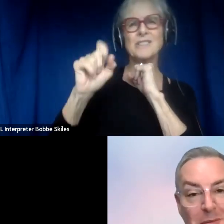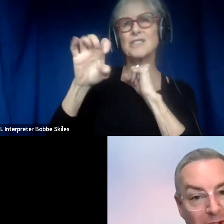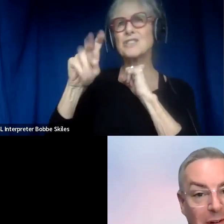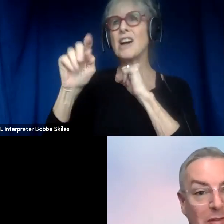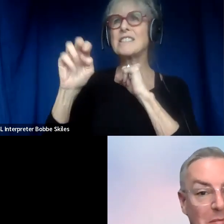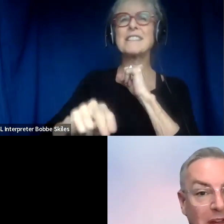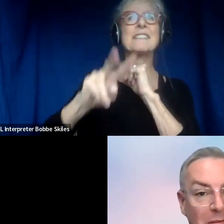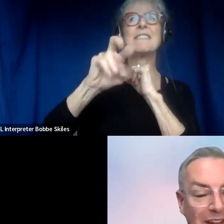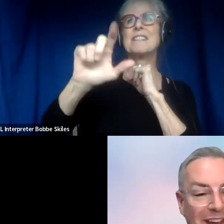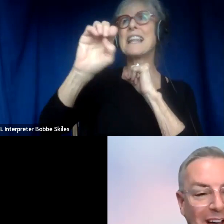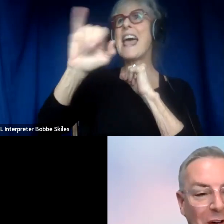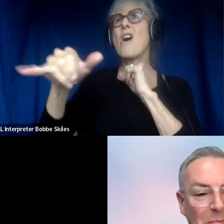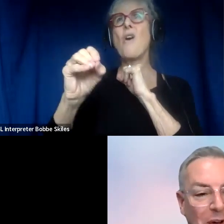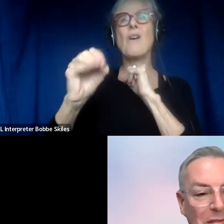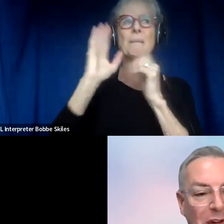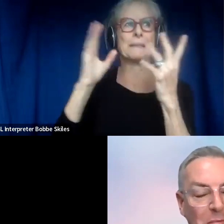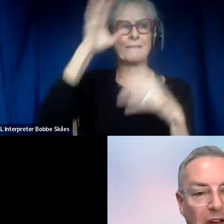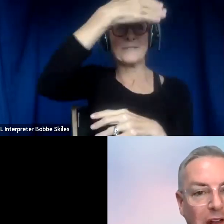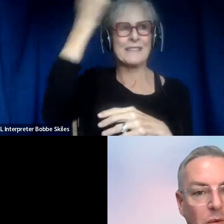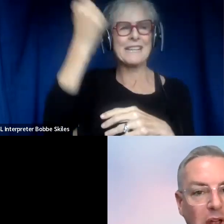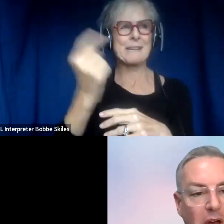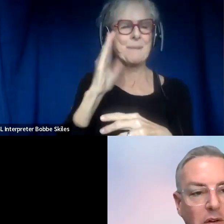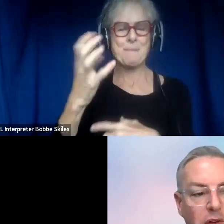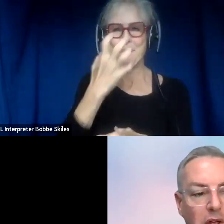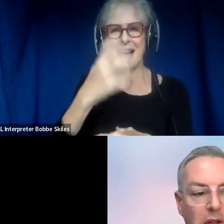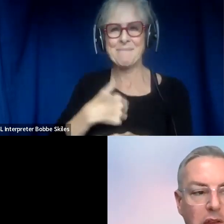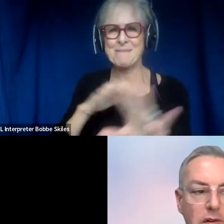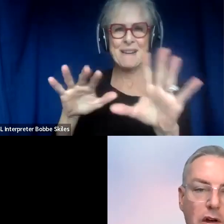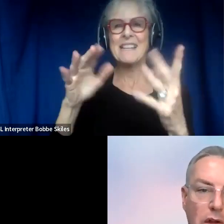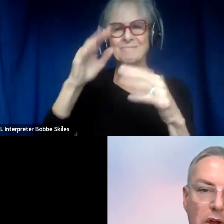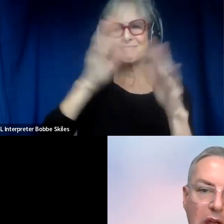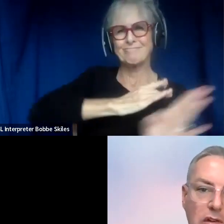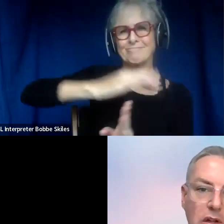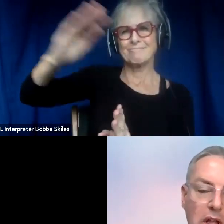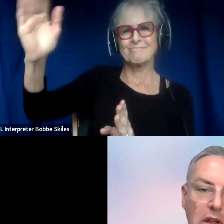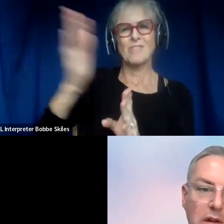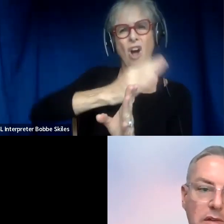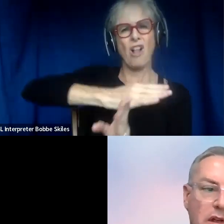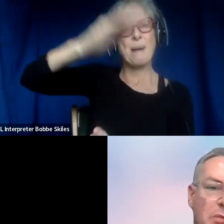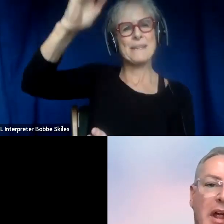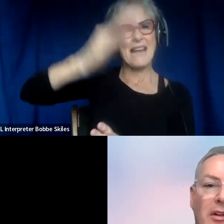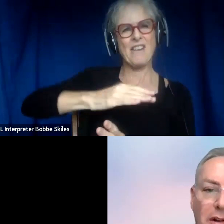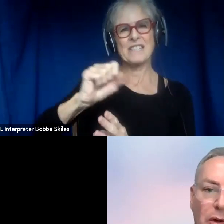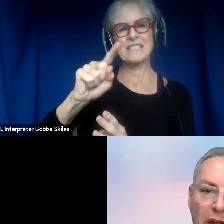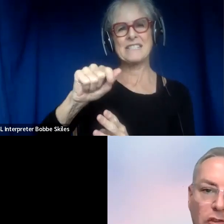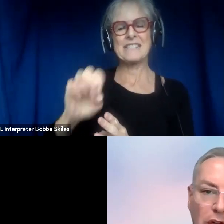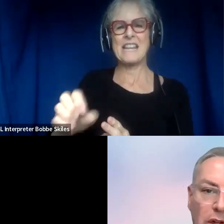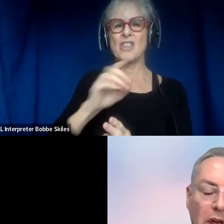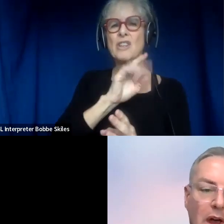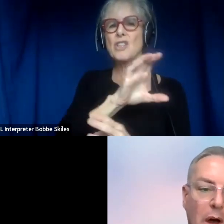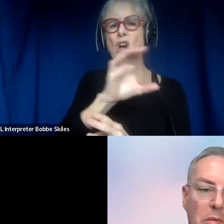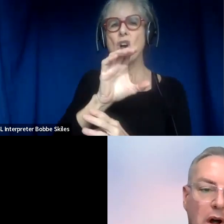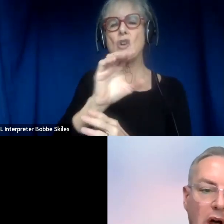going to miss somebody, and they're going to be very mad at me. But from that, there's co-location, and then there's kind of parallel